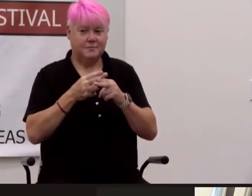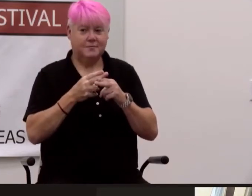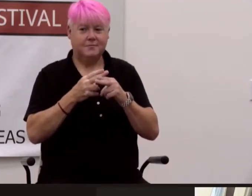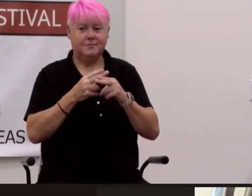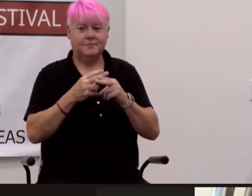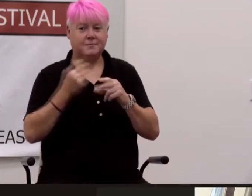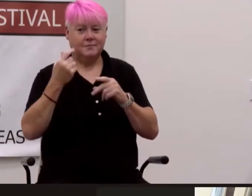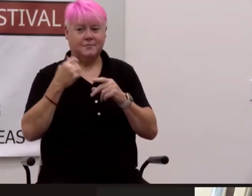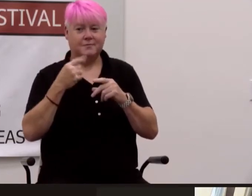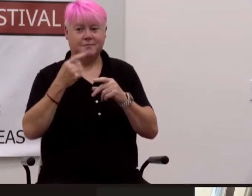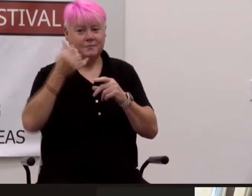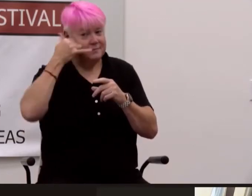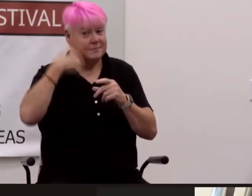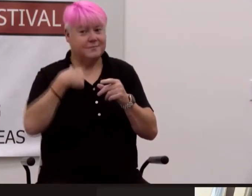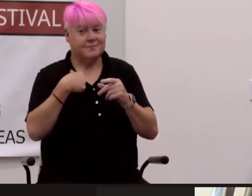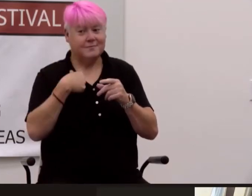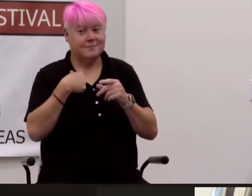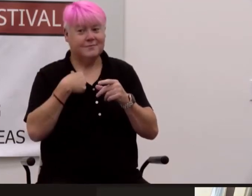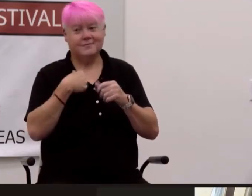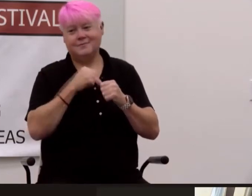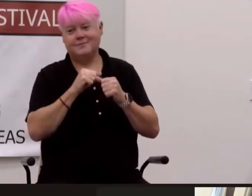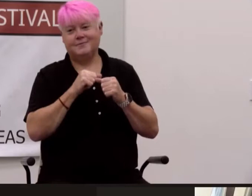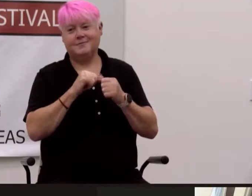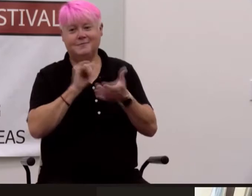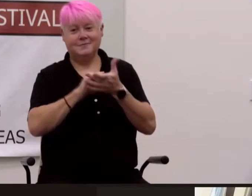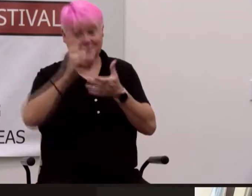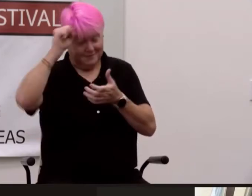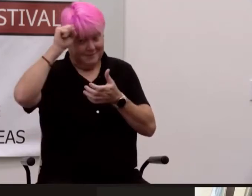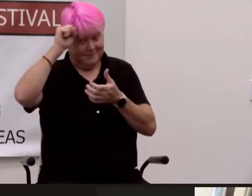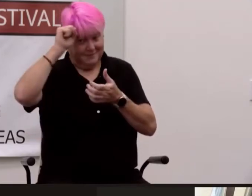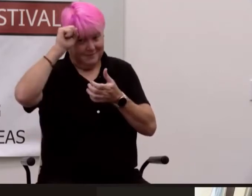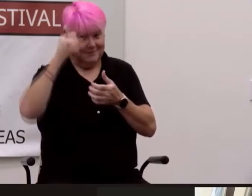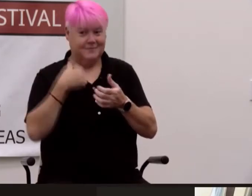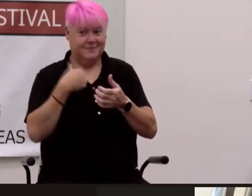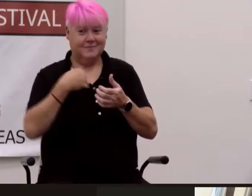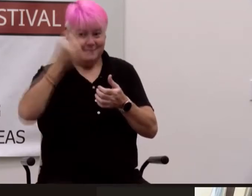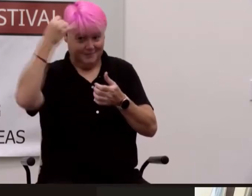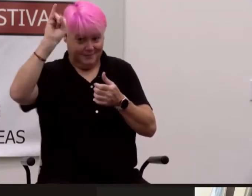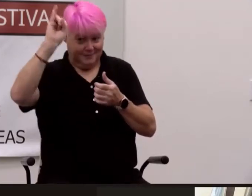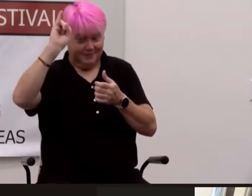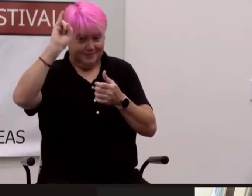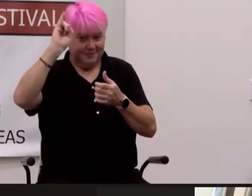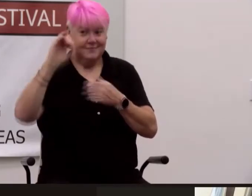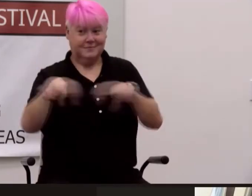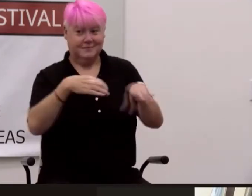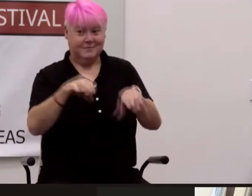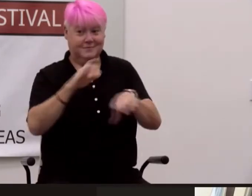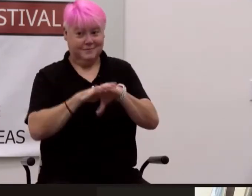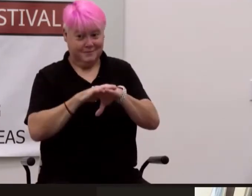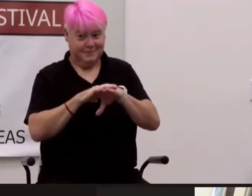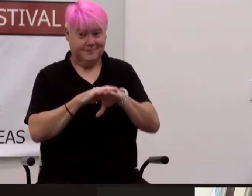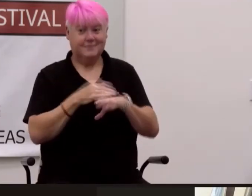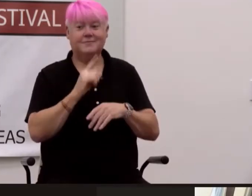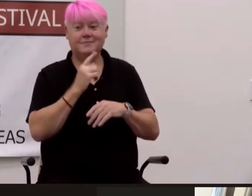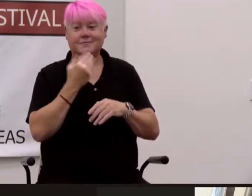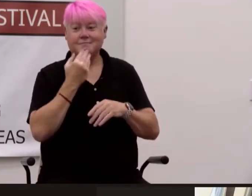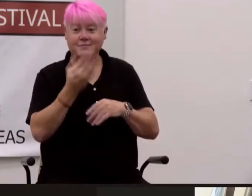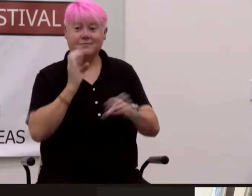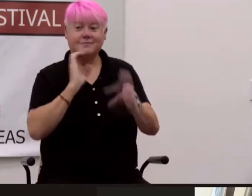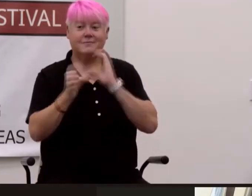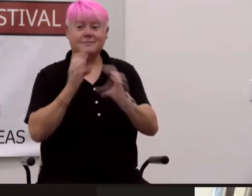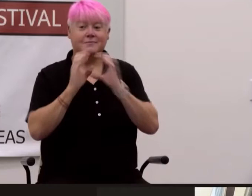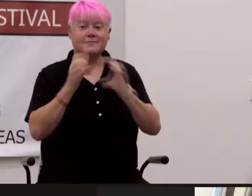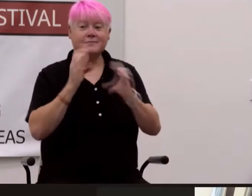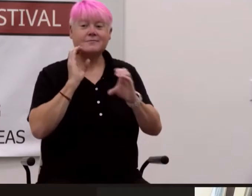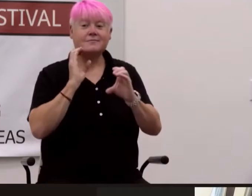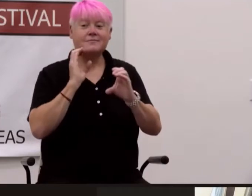He just has an idea and he starts to act on it. We had this really great conversation. We